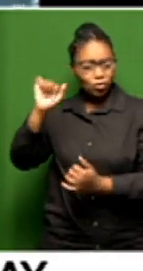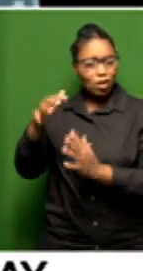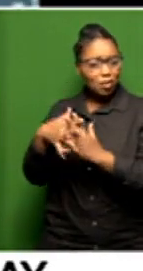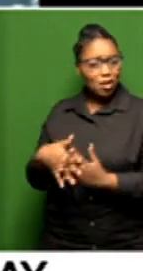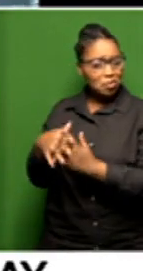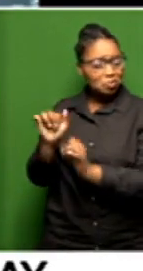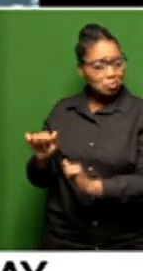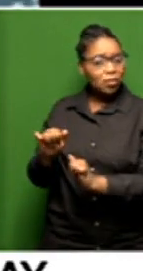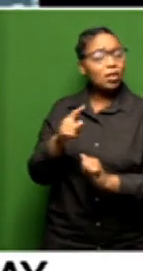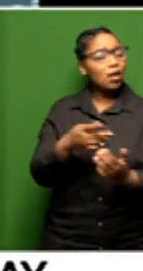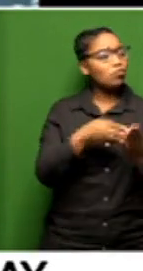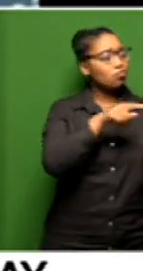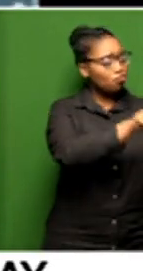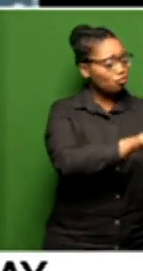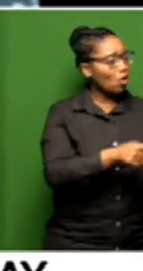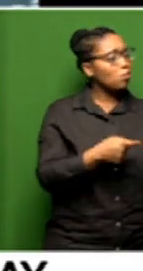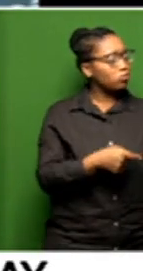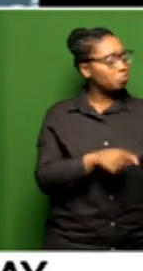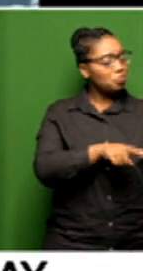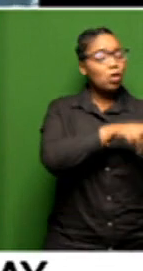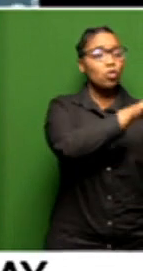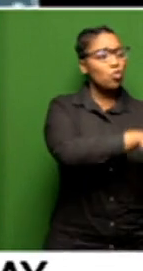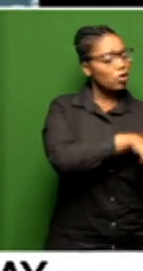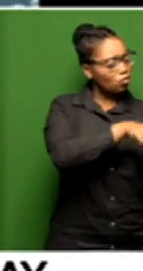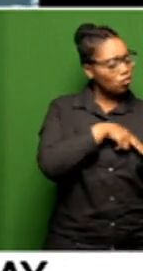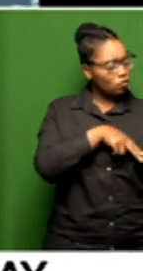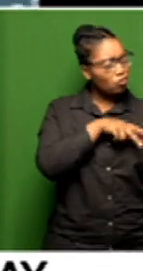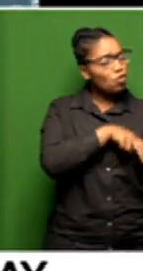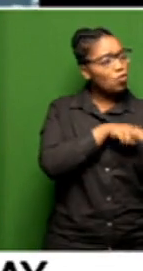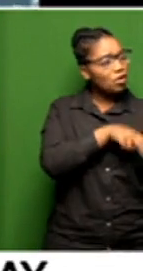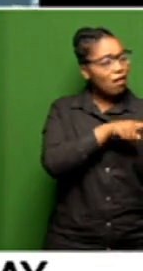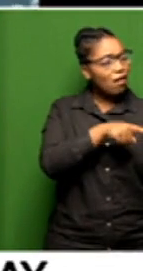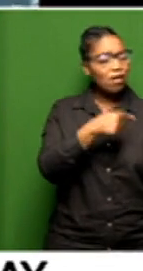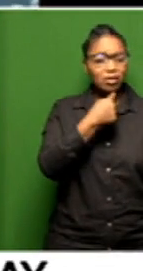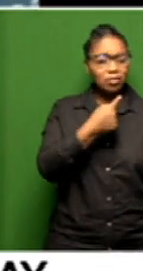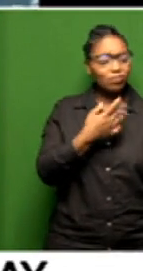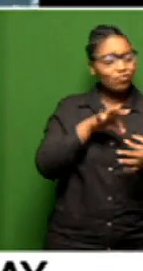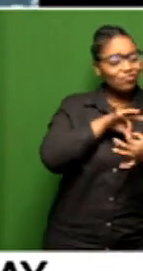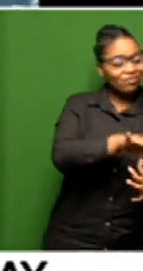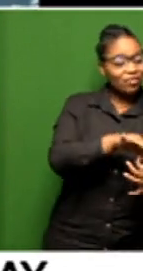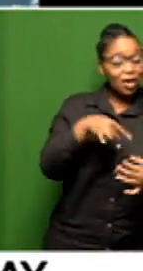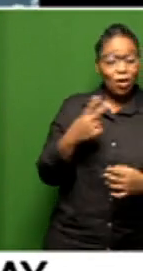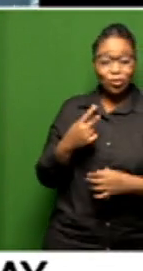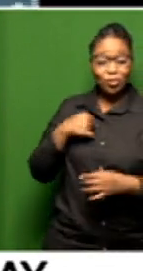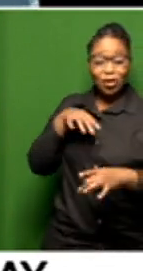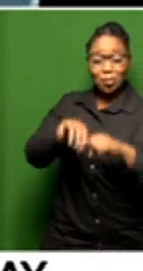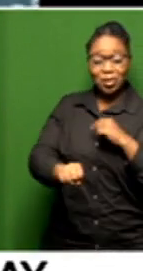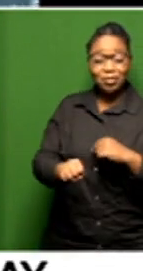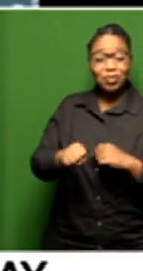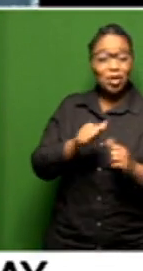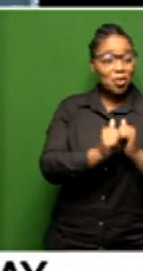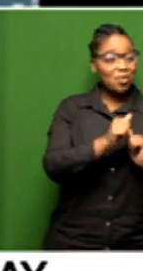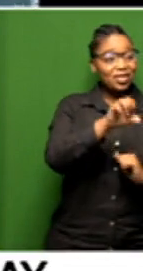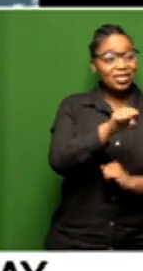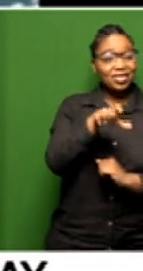would understand the play intimately. But what I've discovered also is that Sello, as a director, he's a